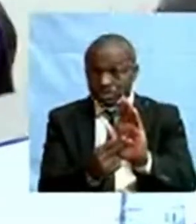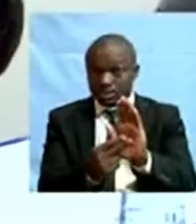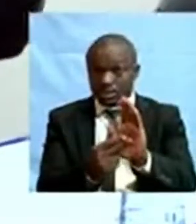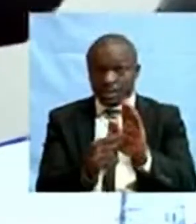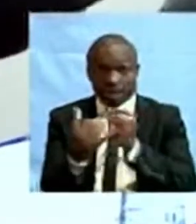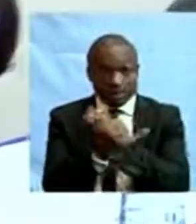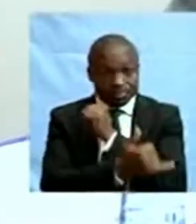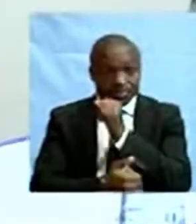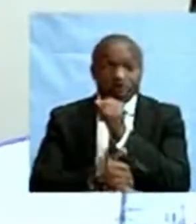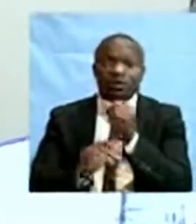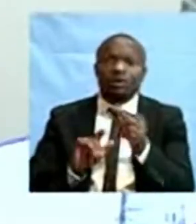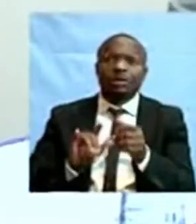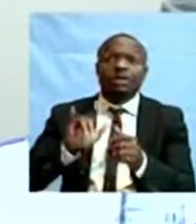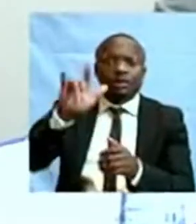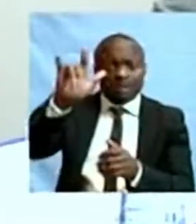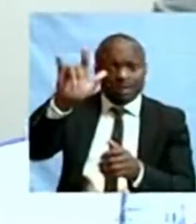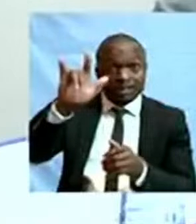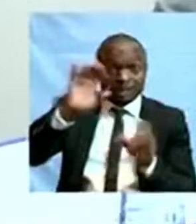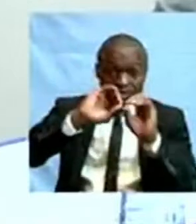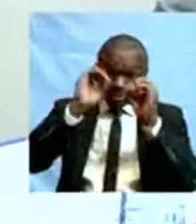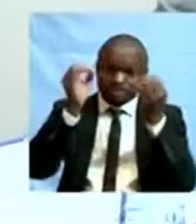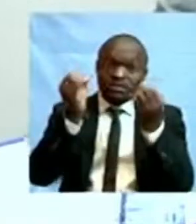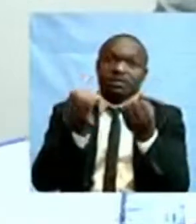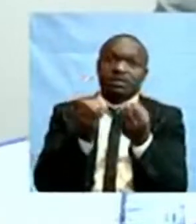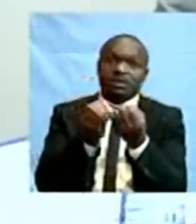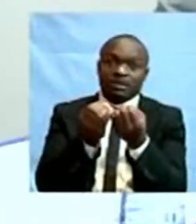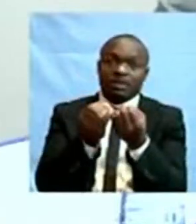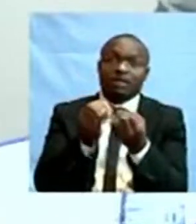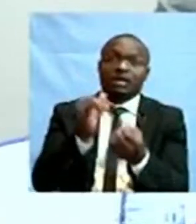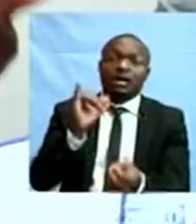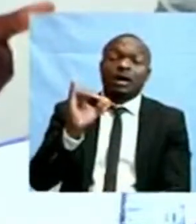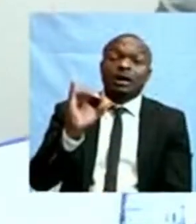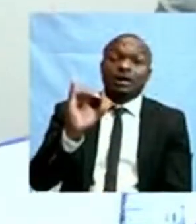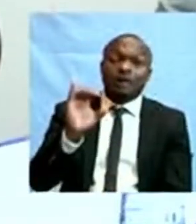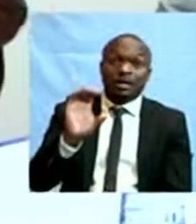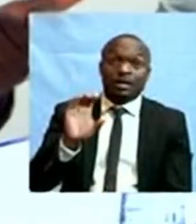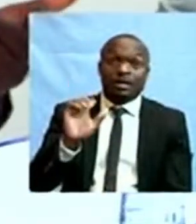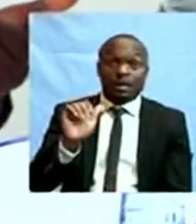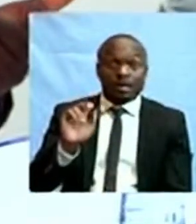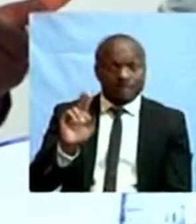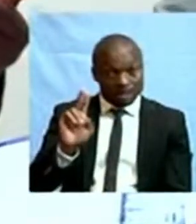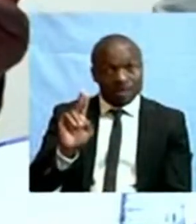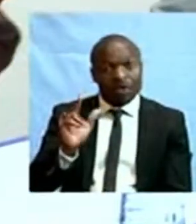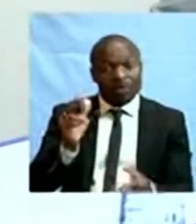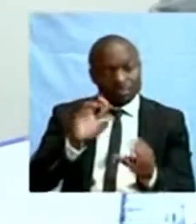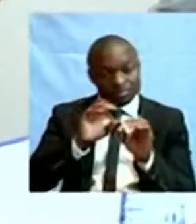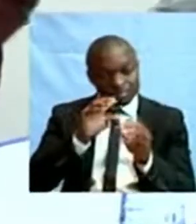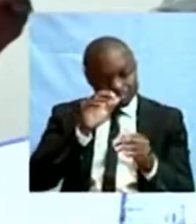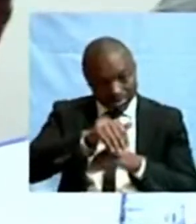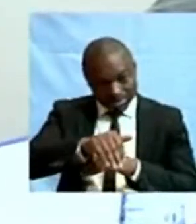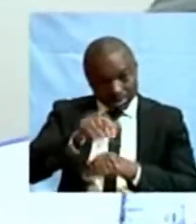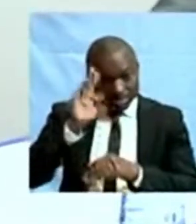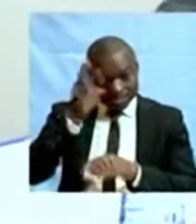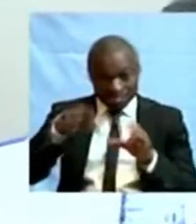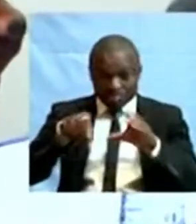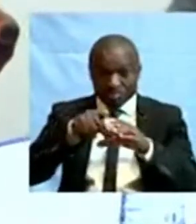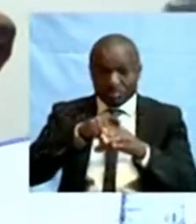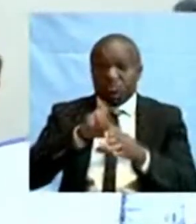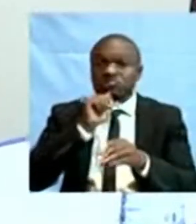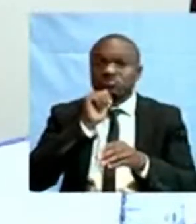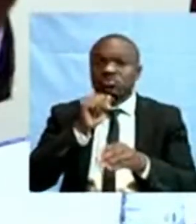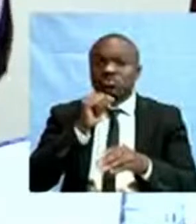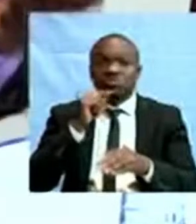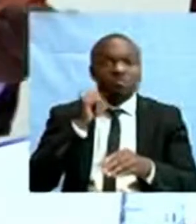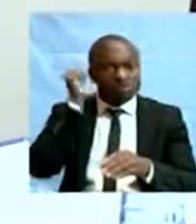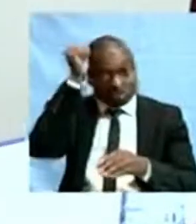partners, to international organizations like ICAO, that we have the necessary legislation to be able to participate not only in regional